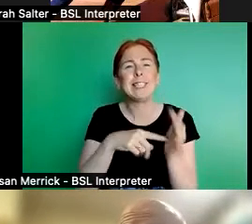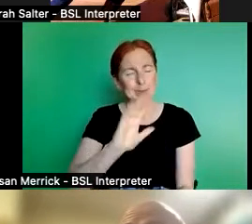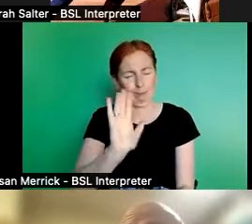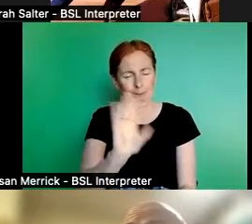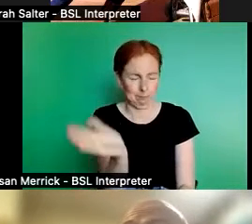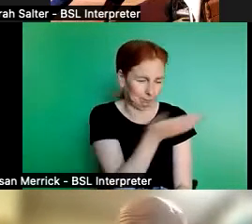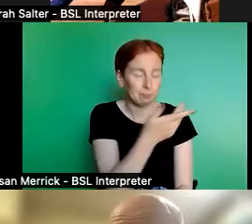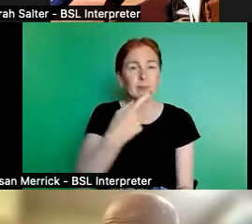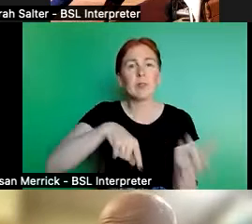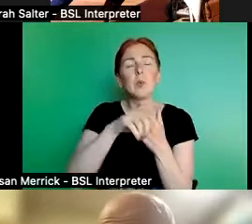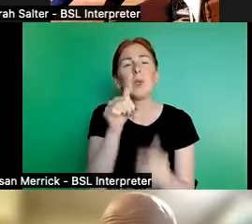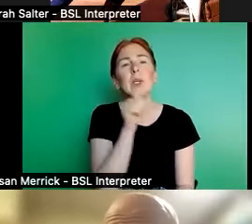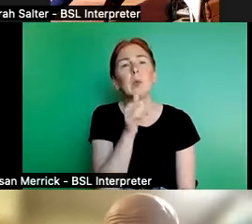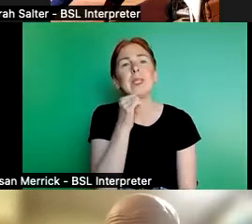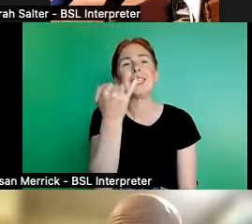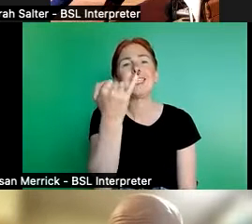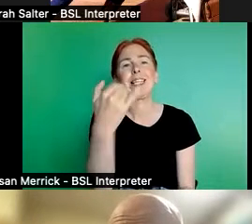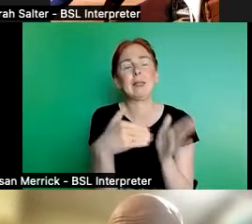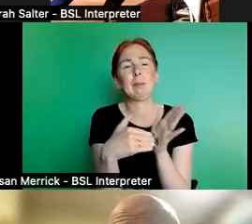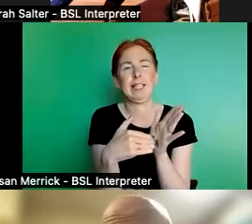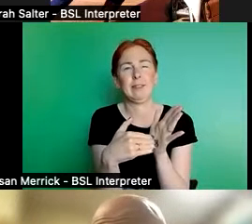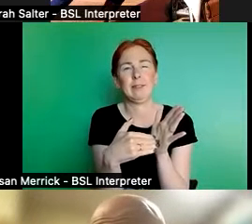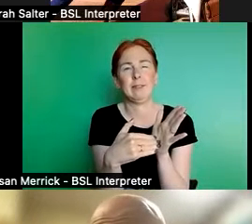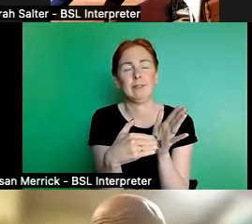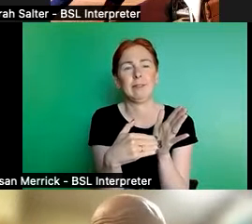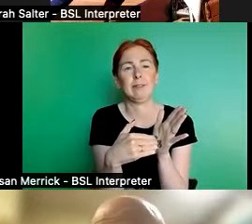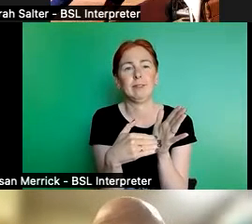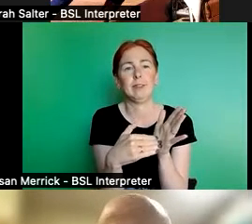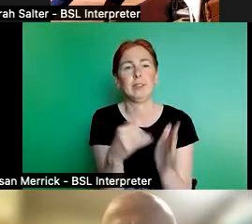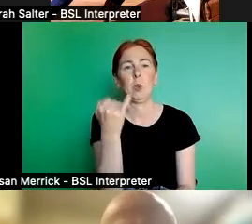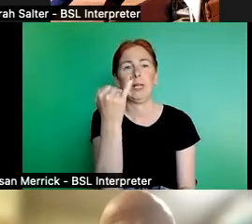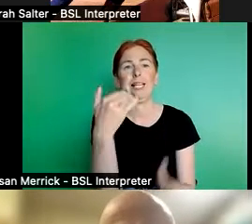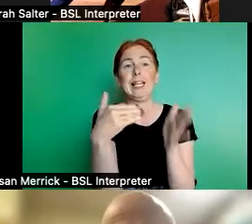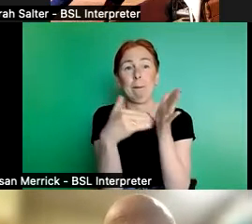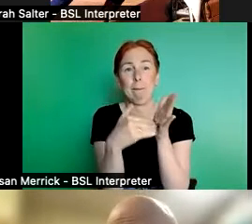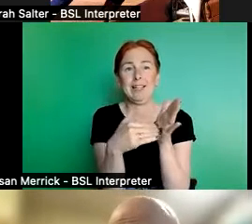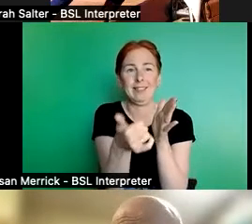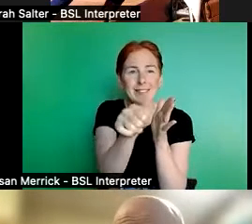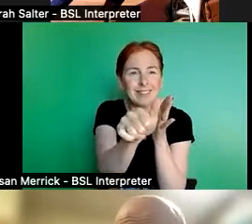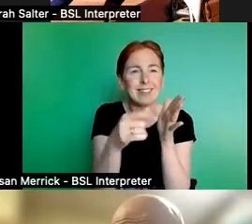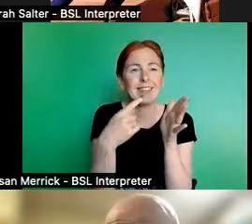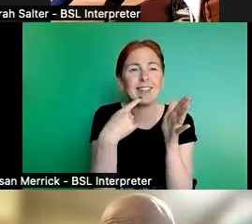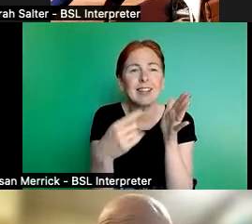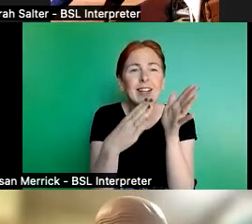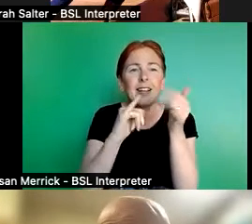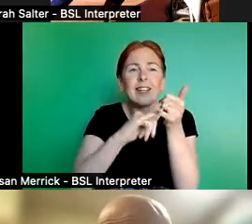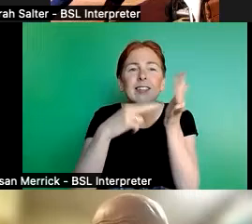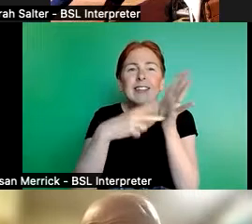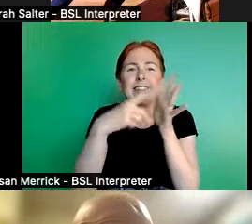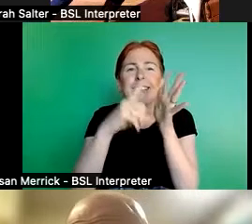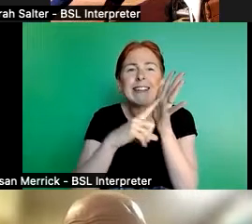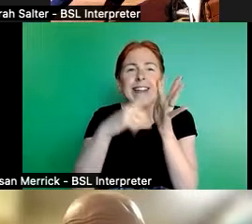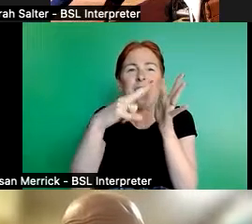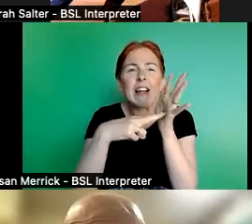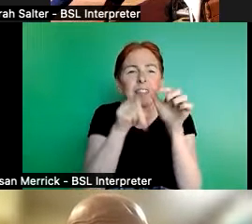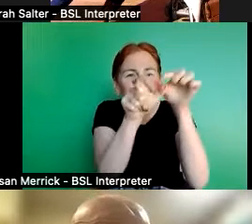see standing 60 meters away. That would be 660, 2200. And in fact, we've kind of moved away from that too. You'll still see them hanging all over Moorfields